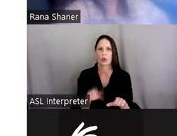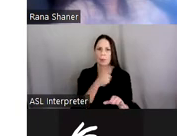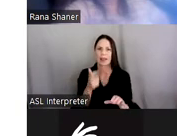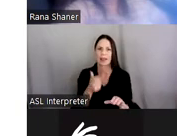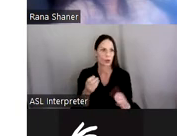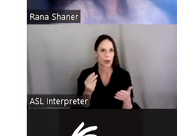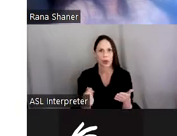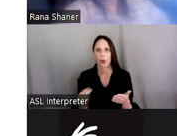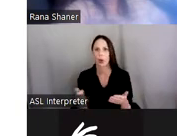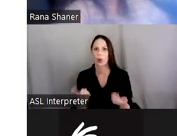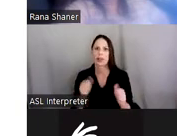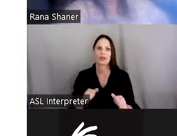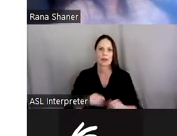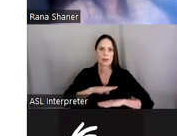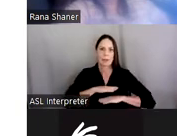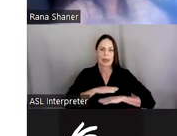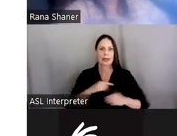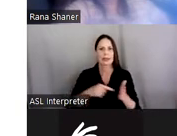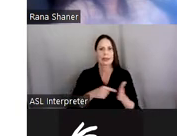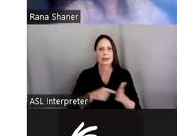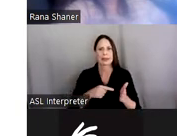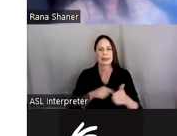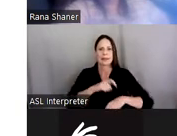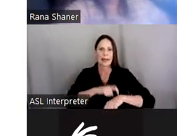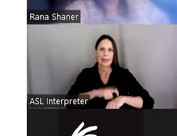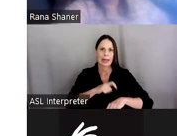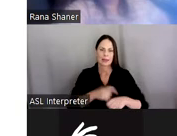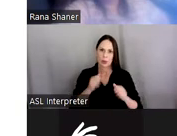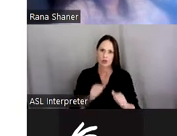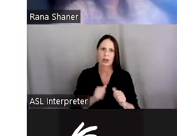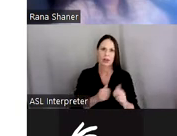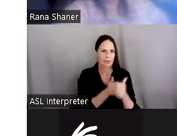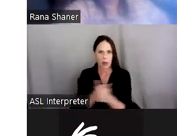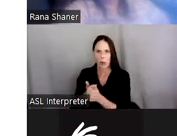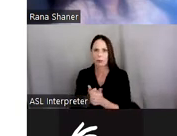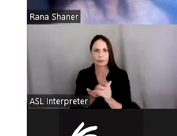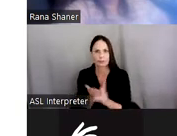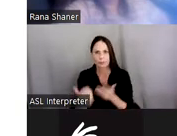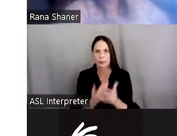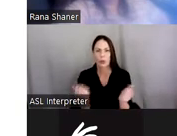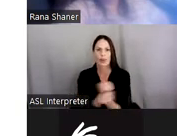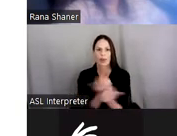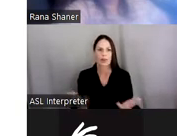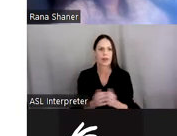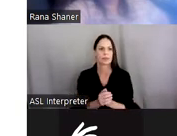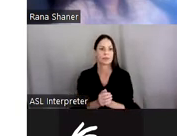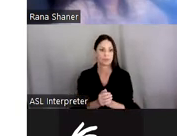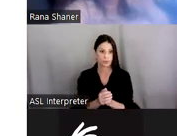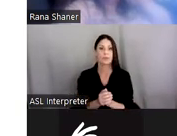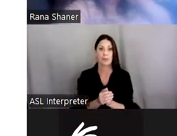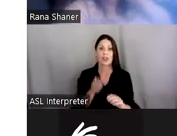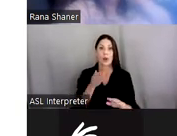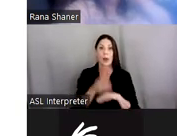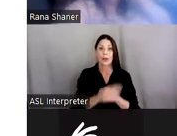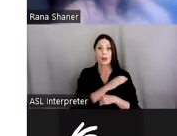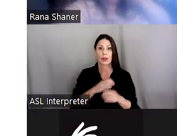deadlines and ensure quick follow through on these things. So following the commissioner's briefing will be